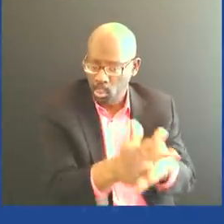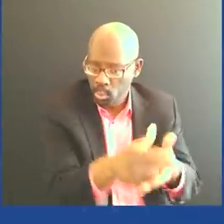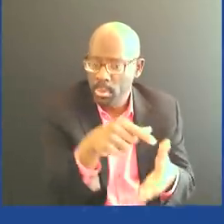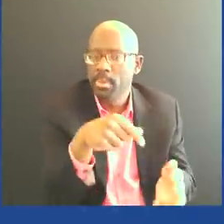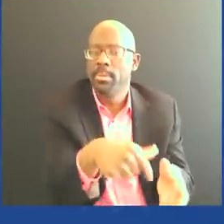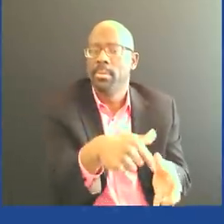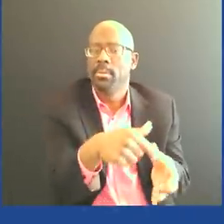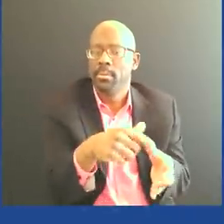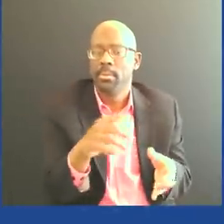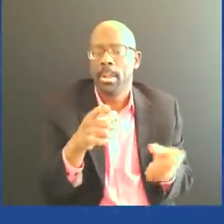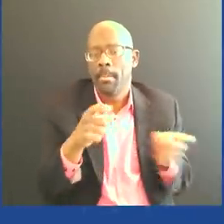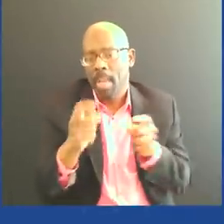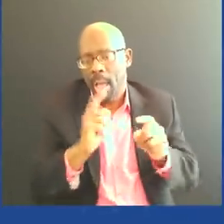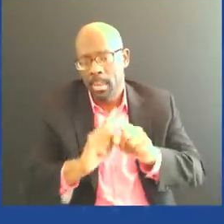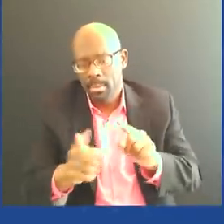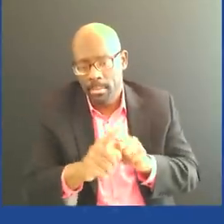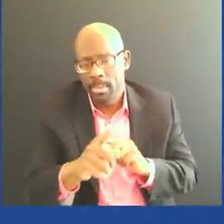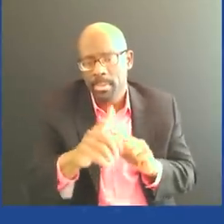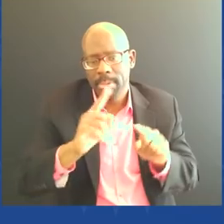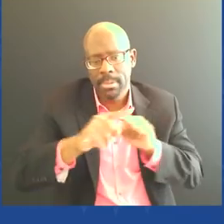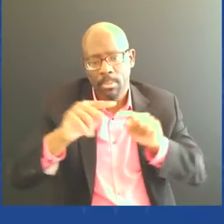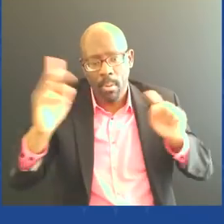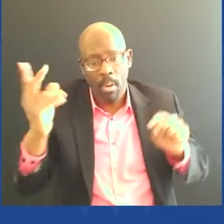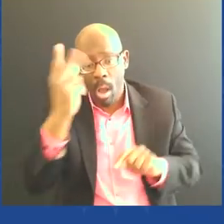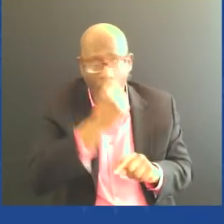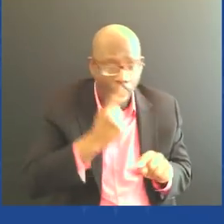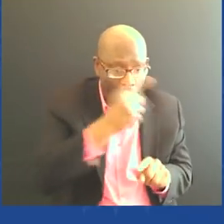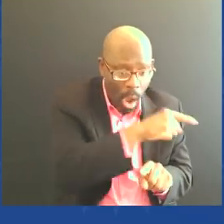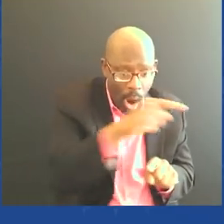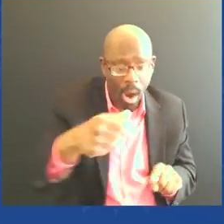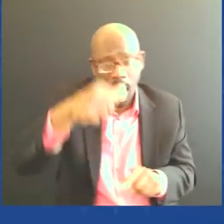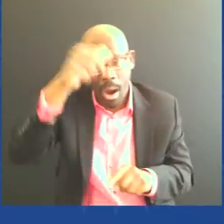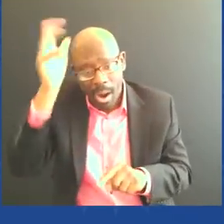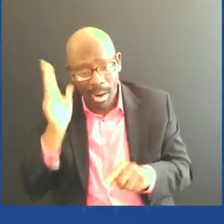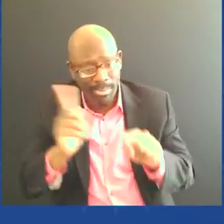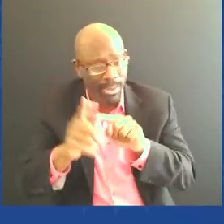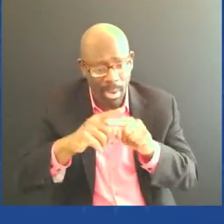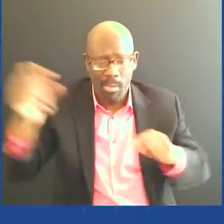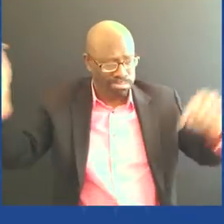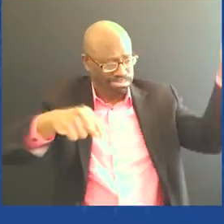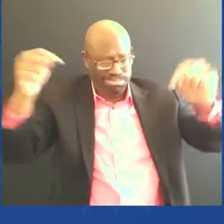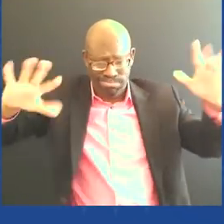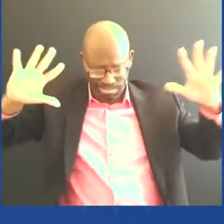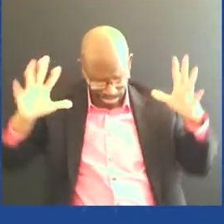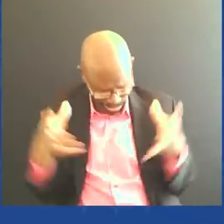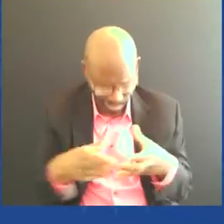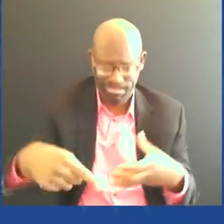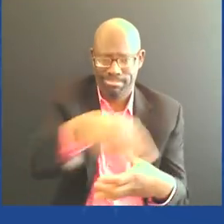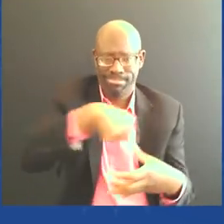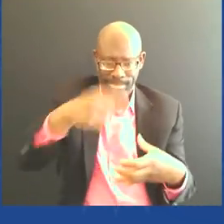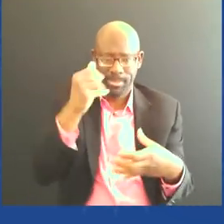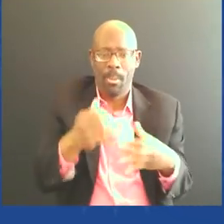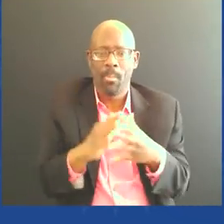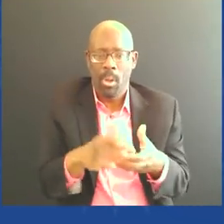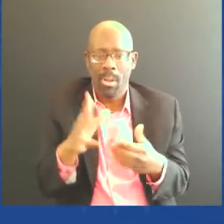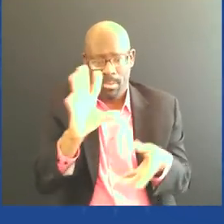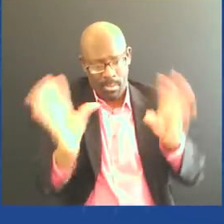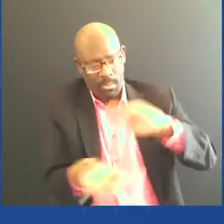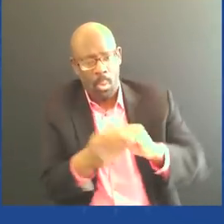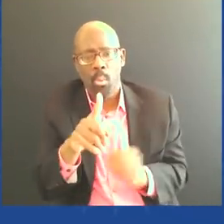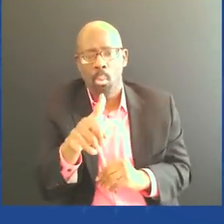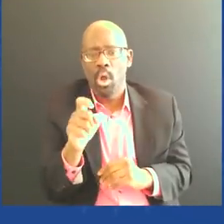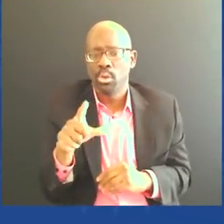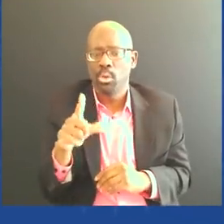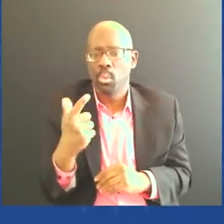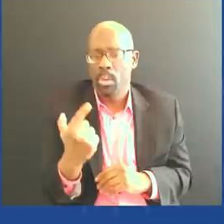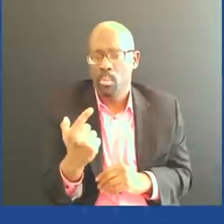and Alaska. The crew includes 15 officers and 121 enlisted men, of whom a dozen or so are chief petty officers like